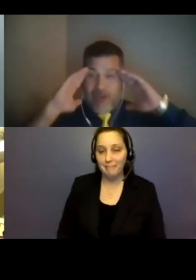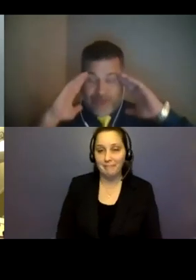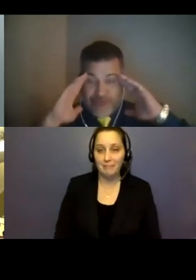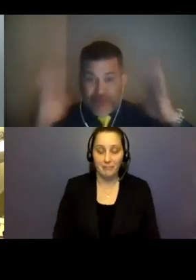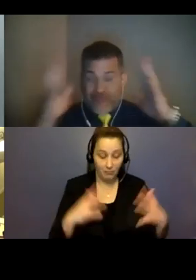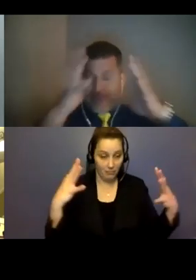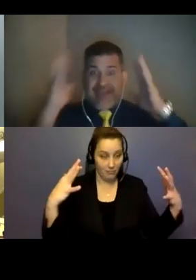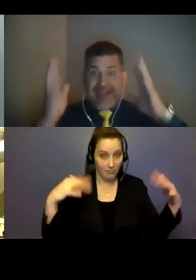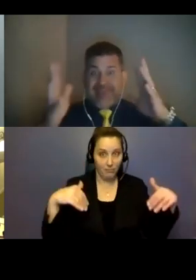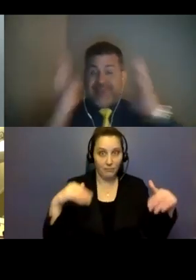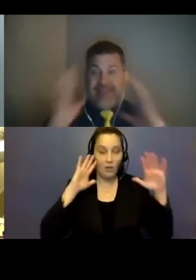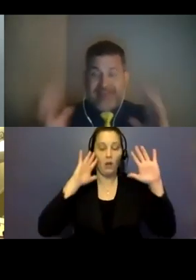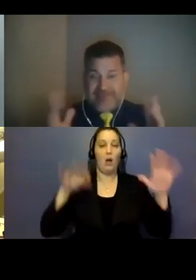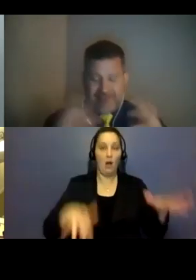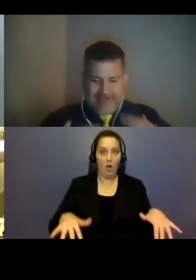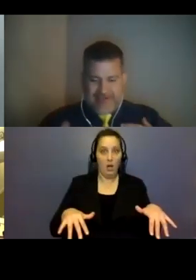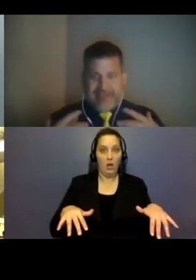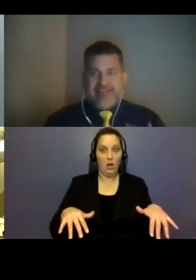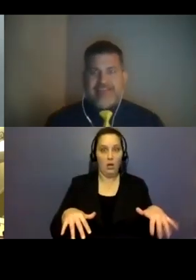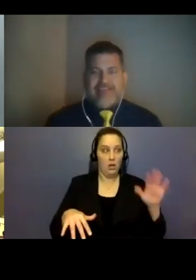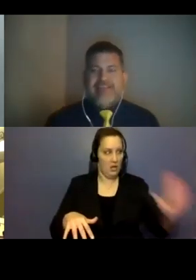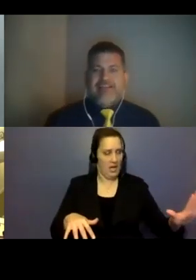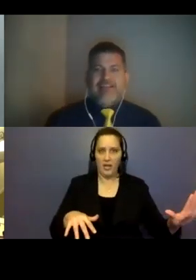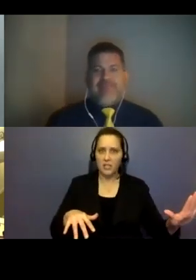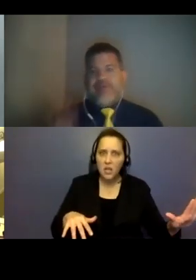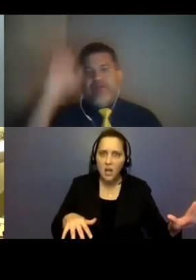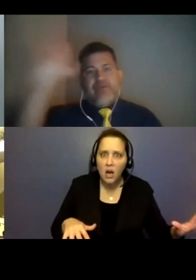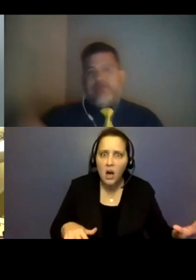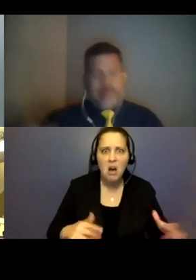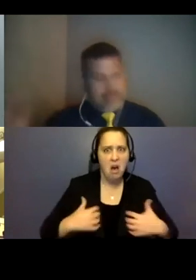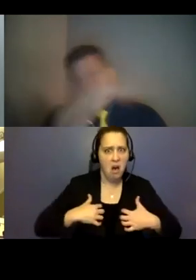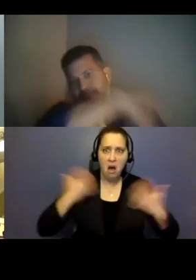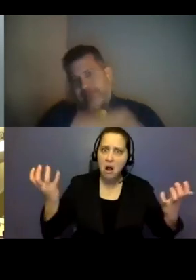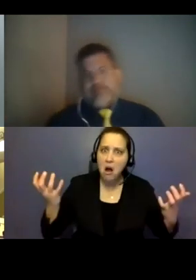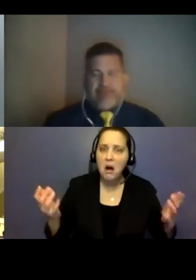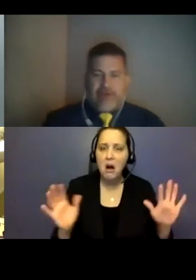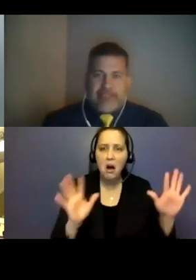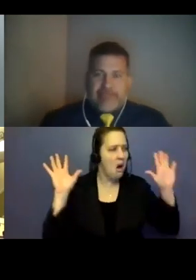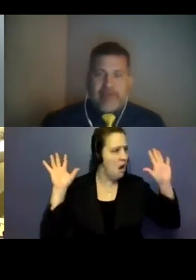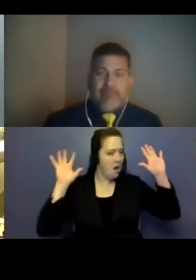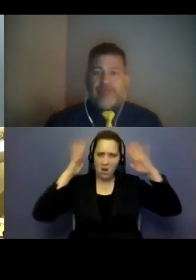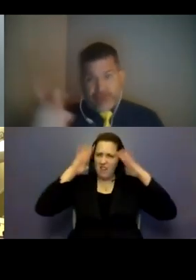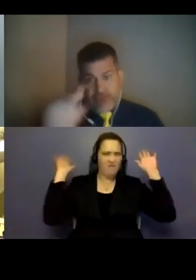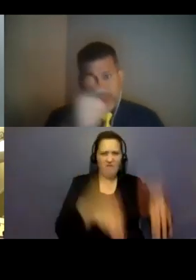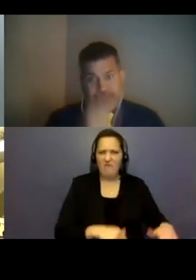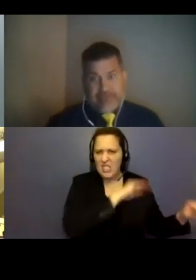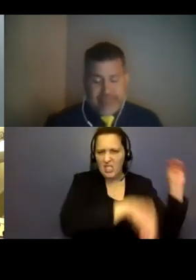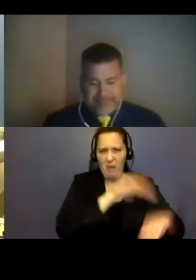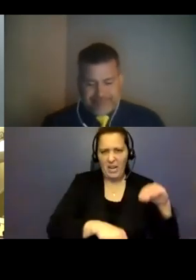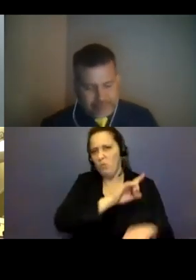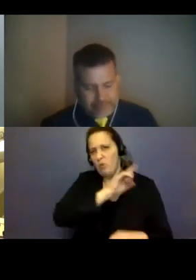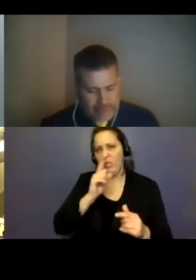I was so flabbergasted by his audacity that I figured, you know what, pack the darn guitar. We'll talk about this